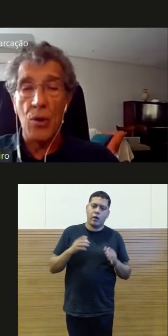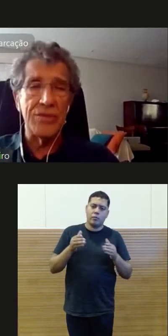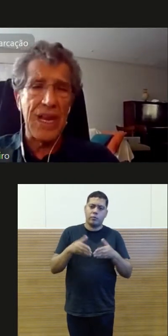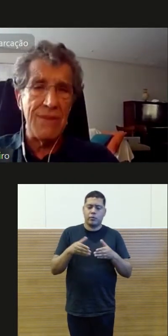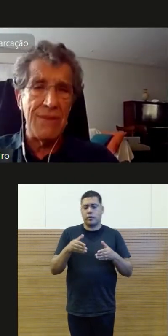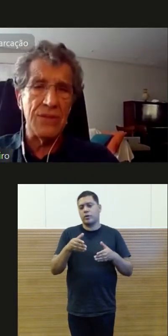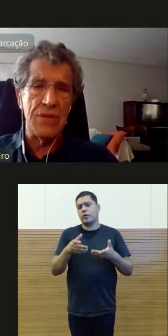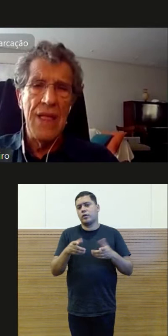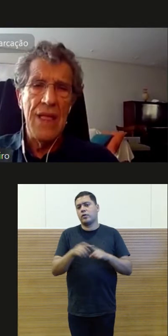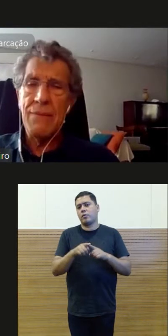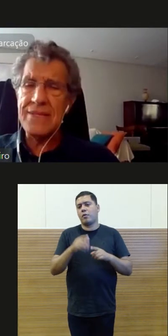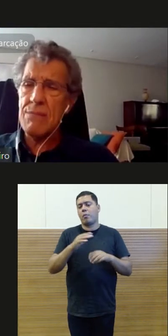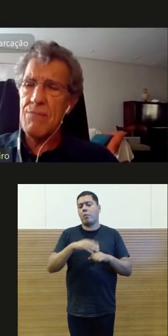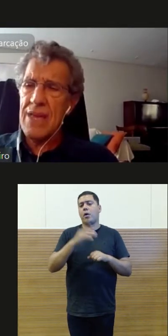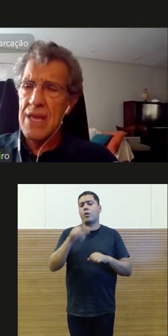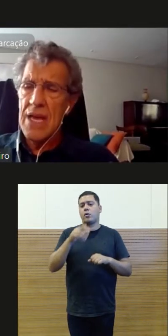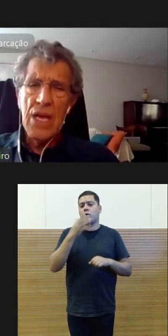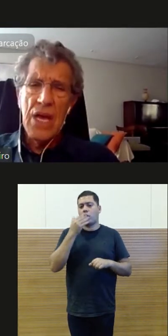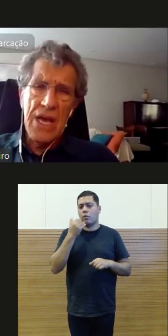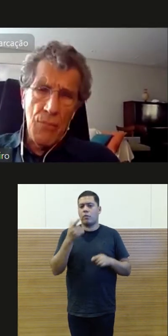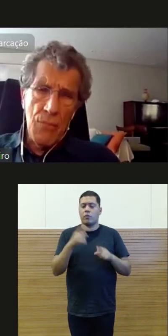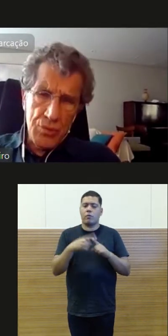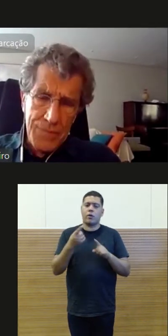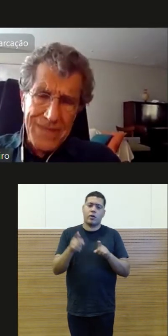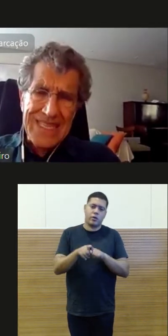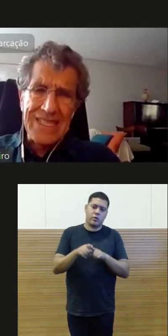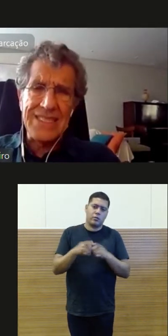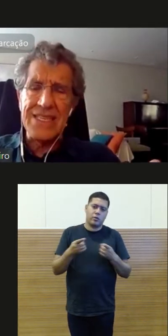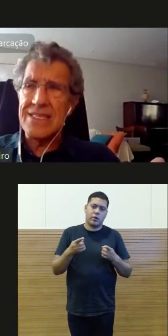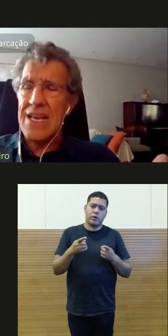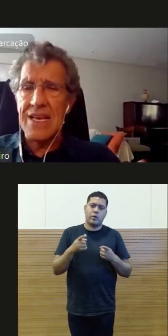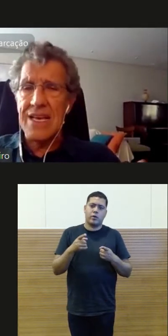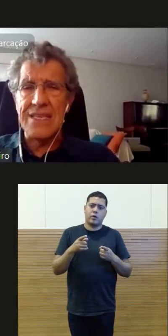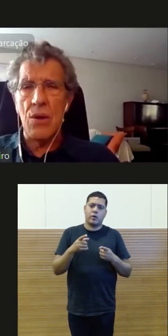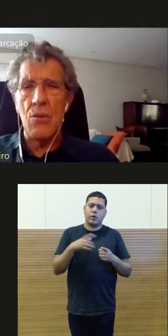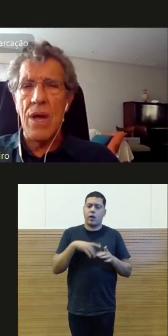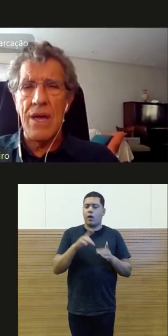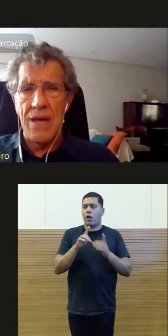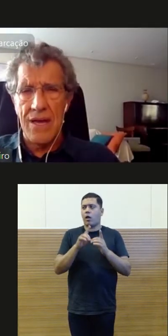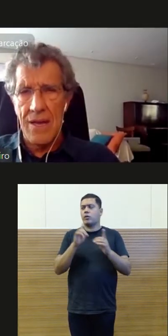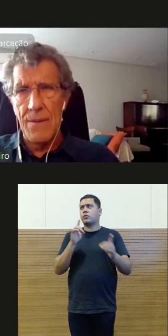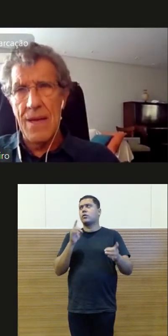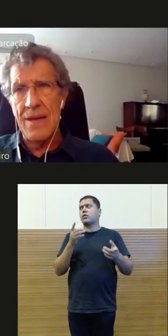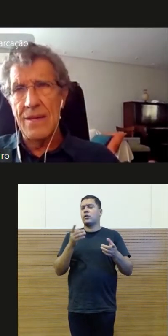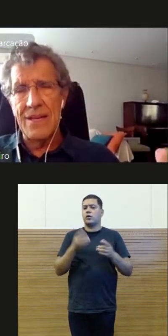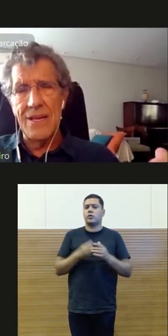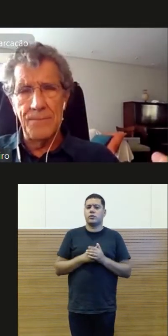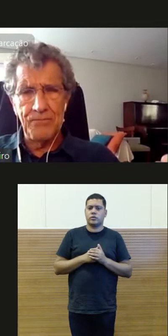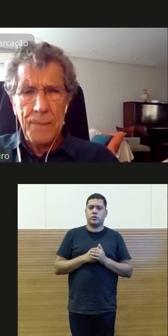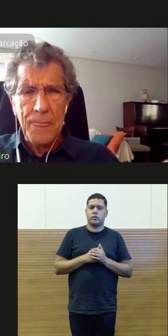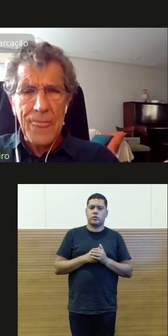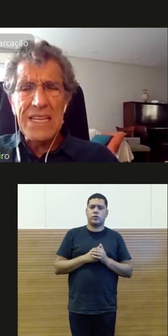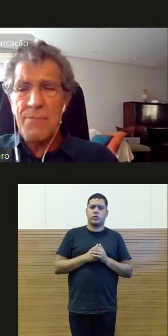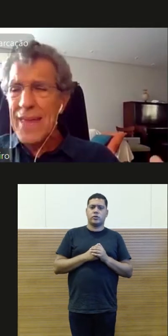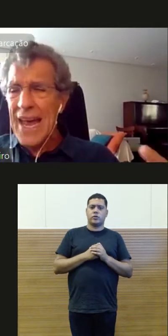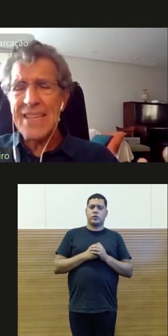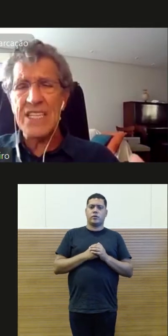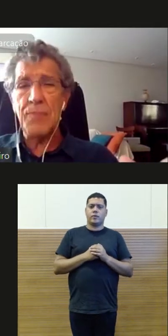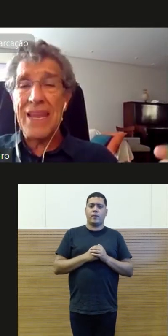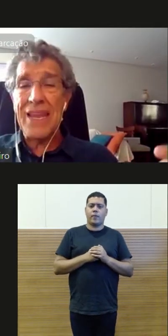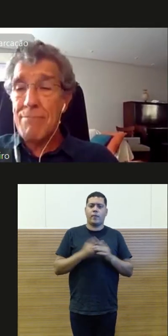additives present in a large number in the foods, but also substances that are